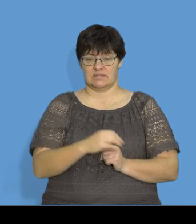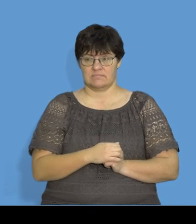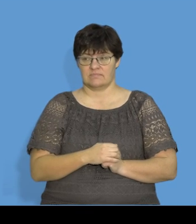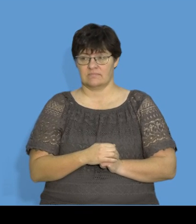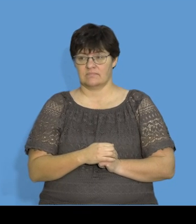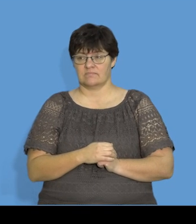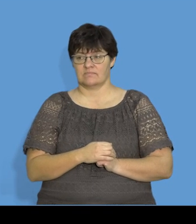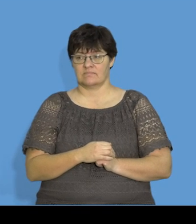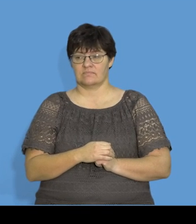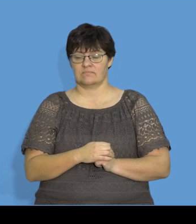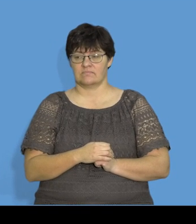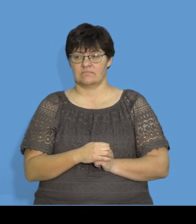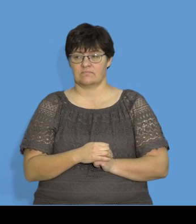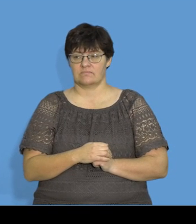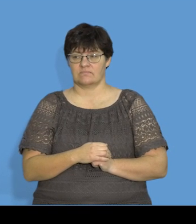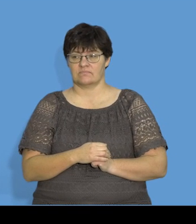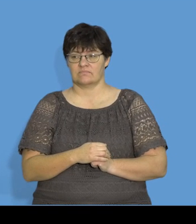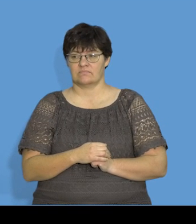130.